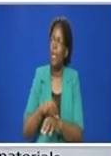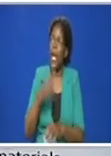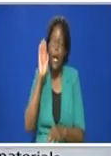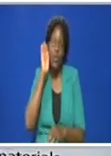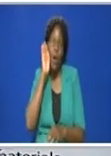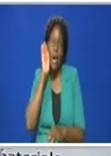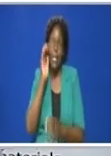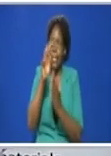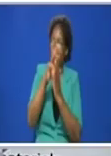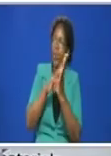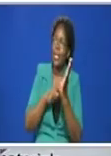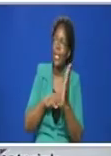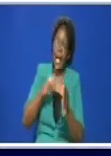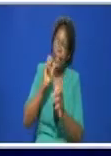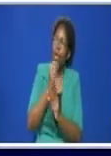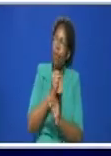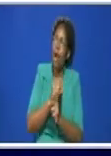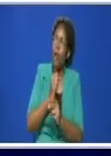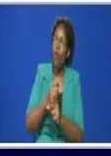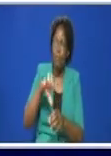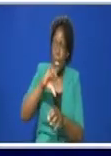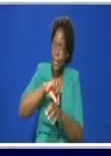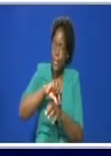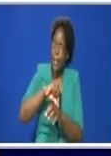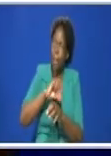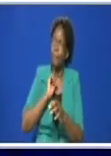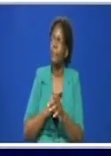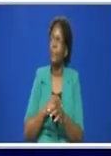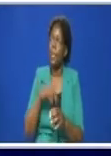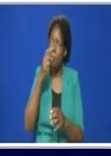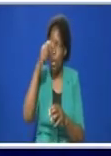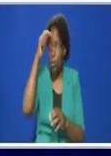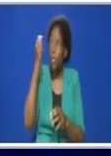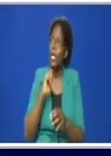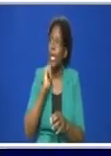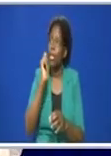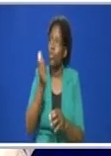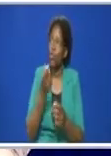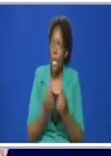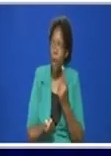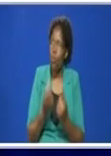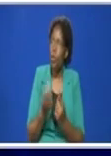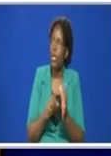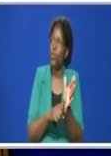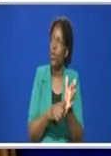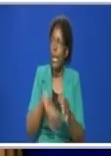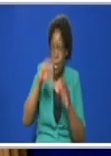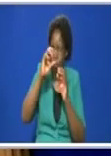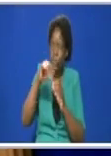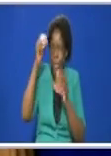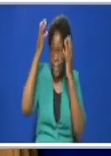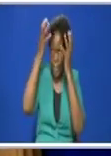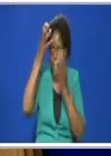it's the structure and the functions of the skin. Now, because it's not a cooking show, I can put this down. Sure.